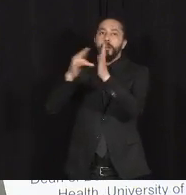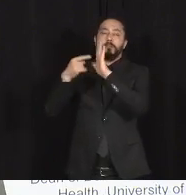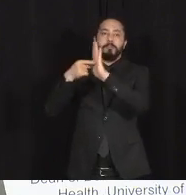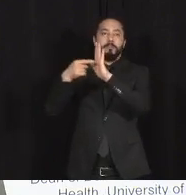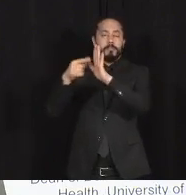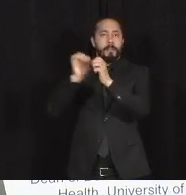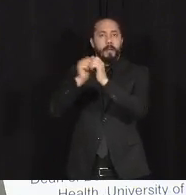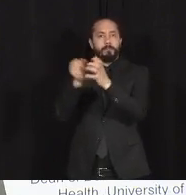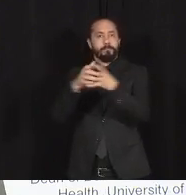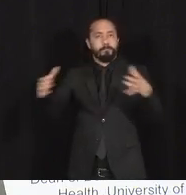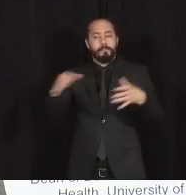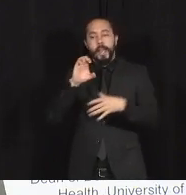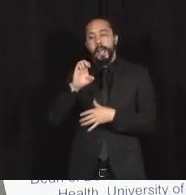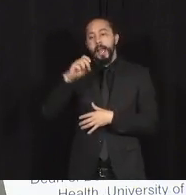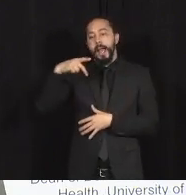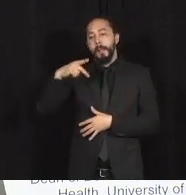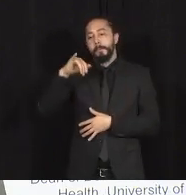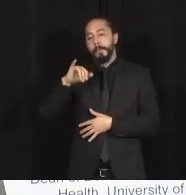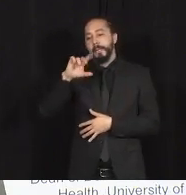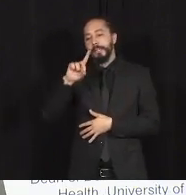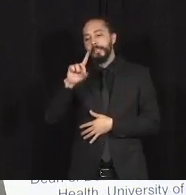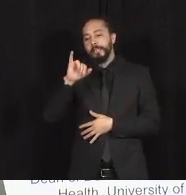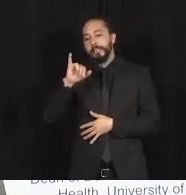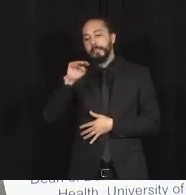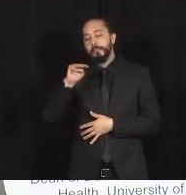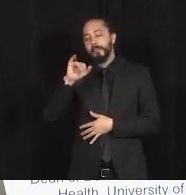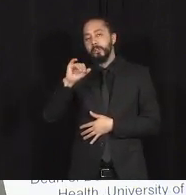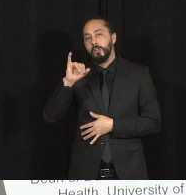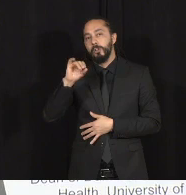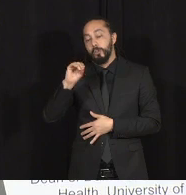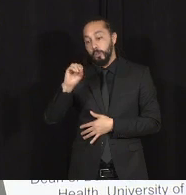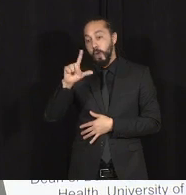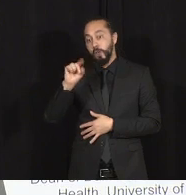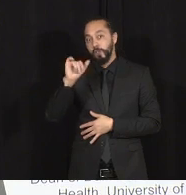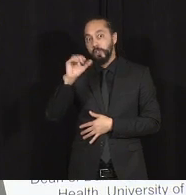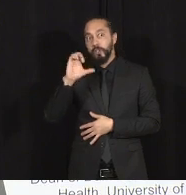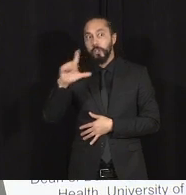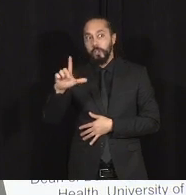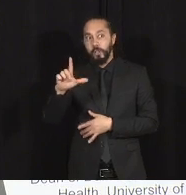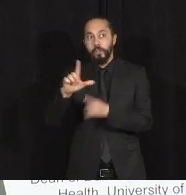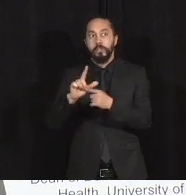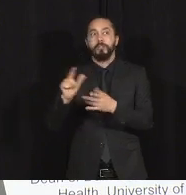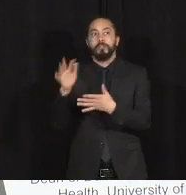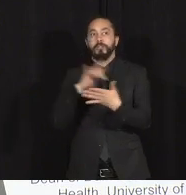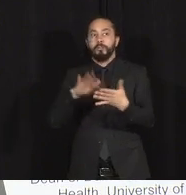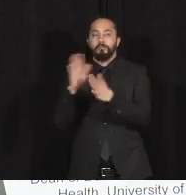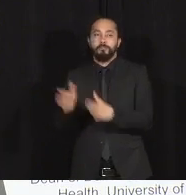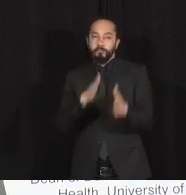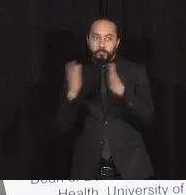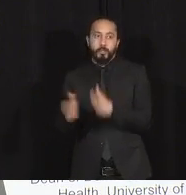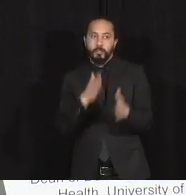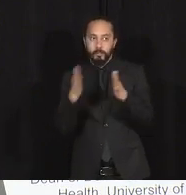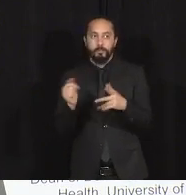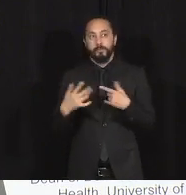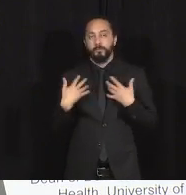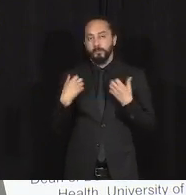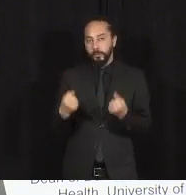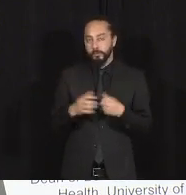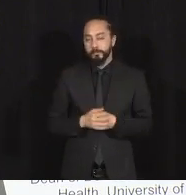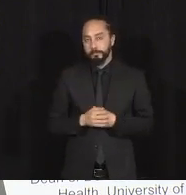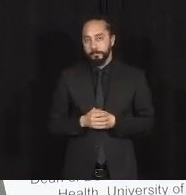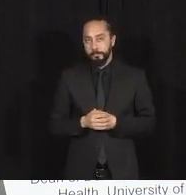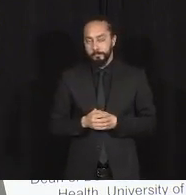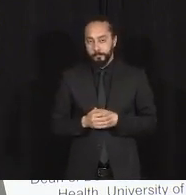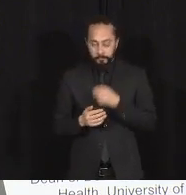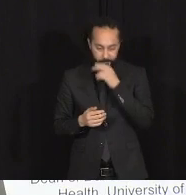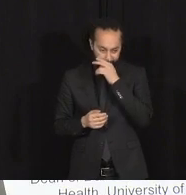how quickly and how widely the disease will spread. Critical to say that we'll talk about what would have happened